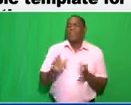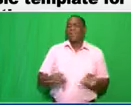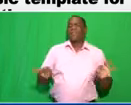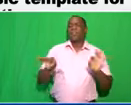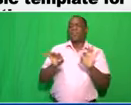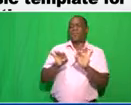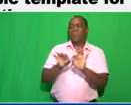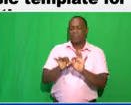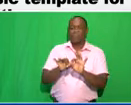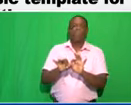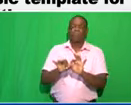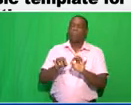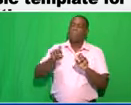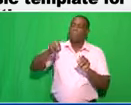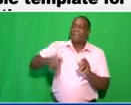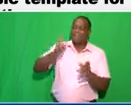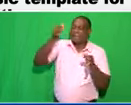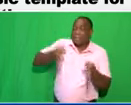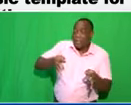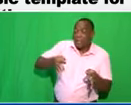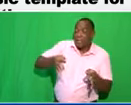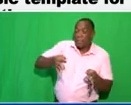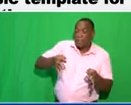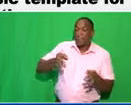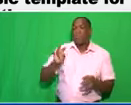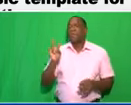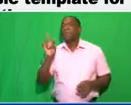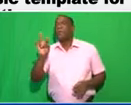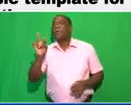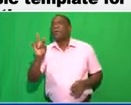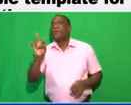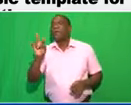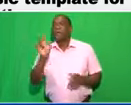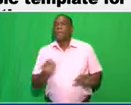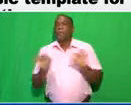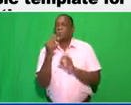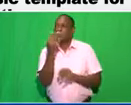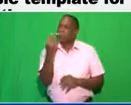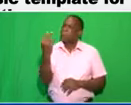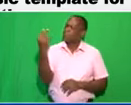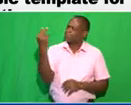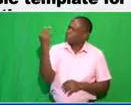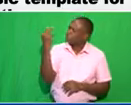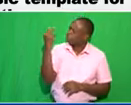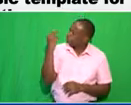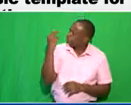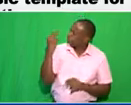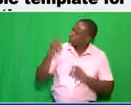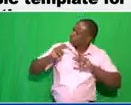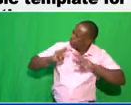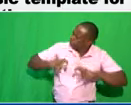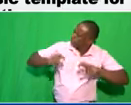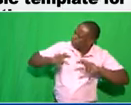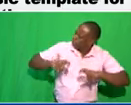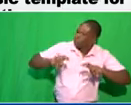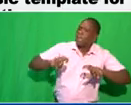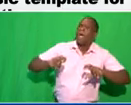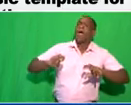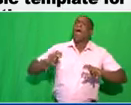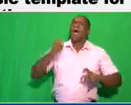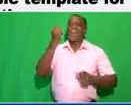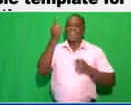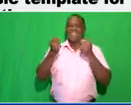As you do that, you must look behind and see where you were. So you have to understand your past to go forward to the future. I